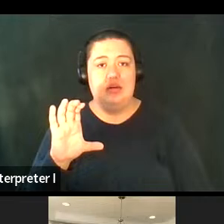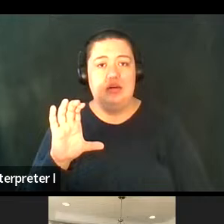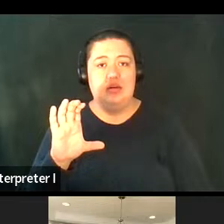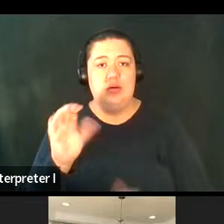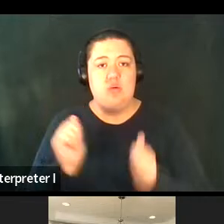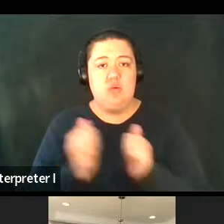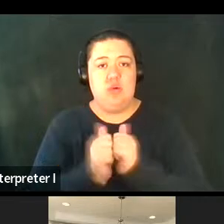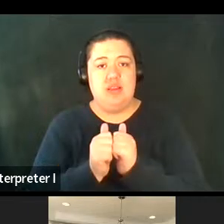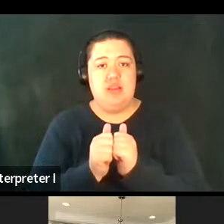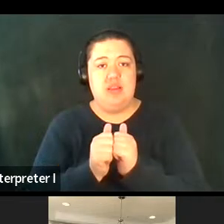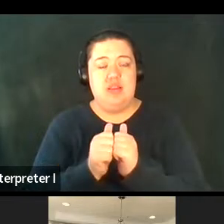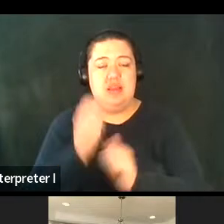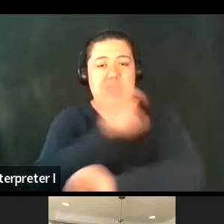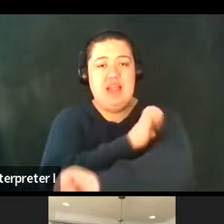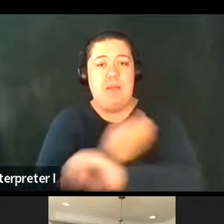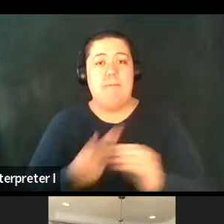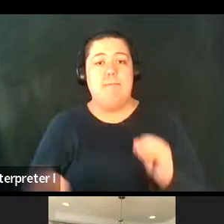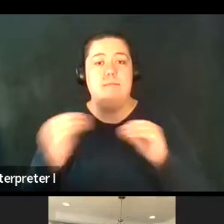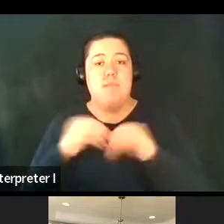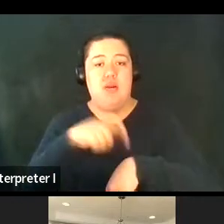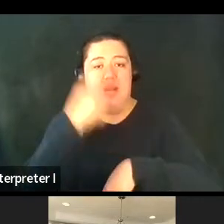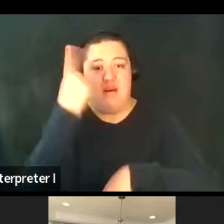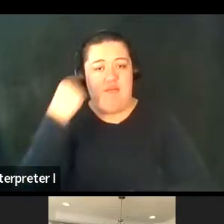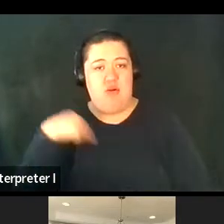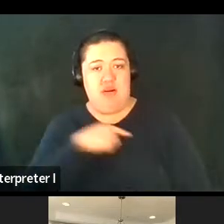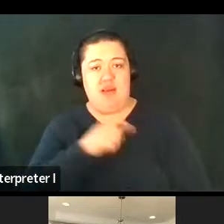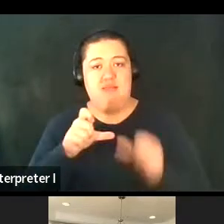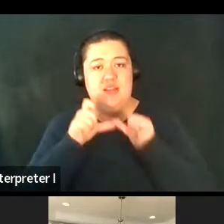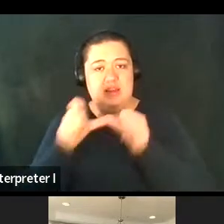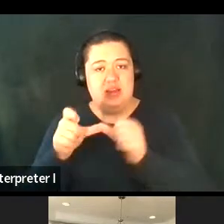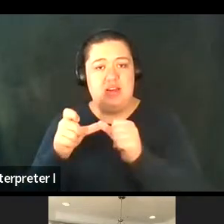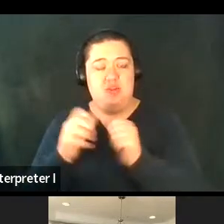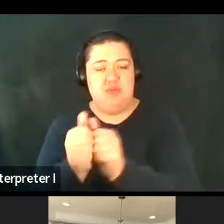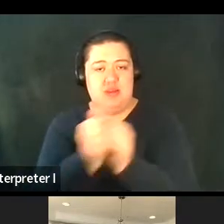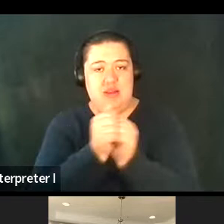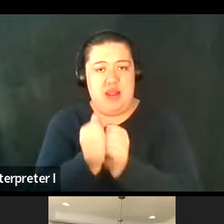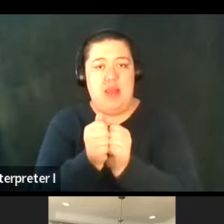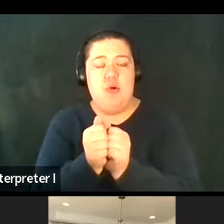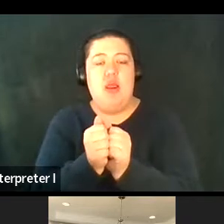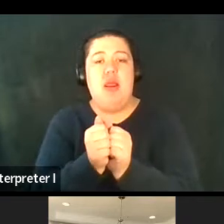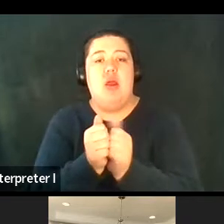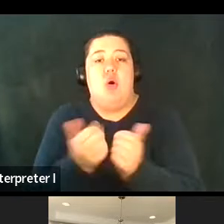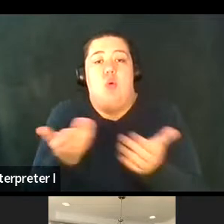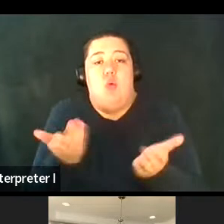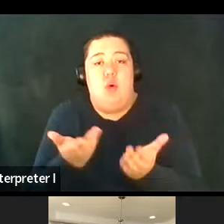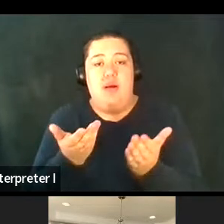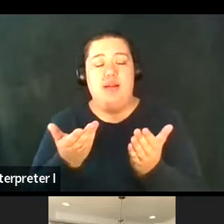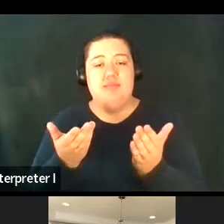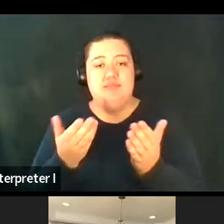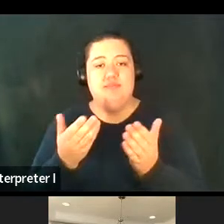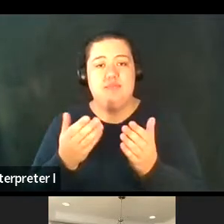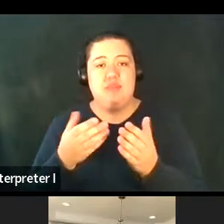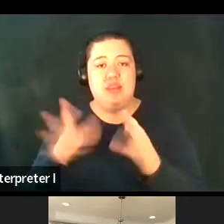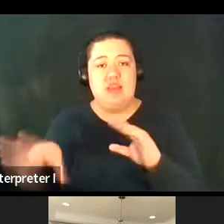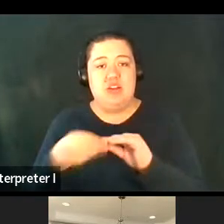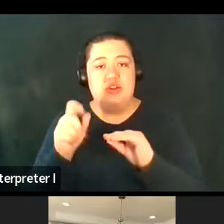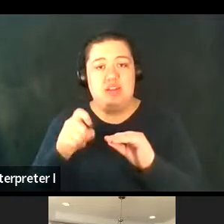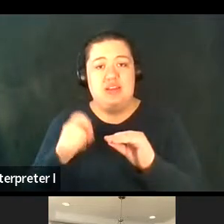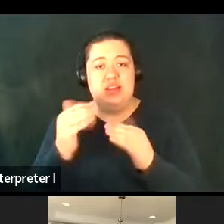given the executive more time for us to continue to collaborate on what additional is needed beyond procurement.